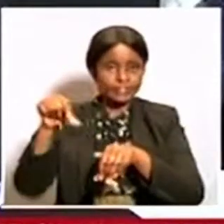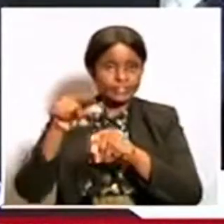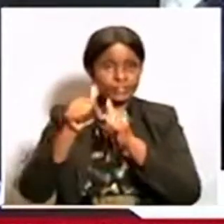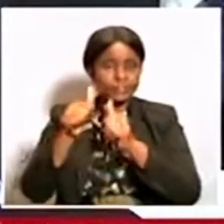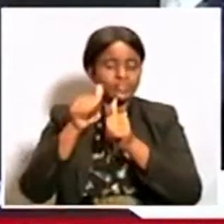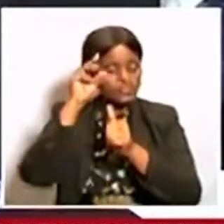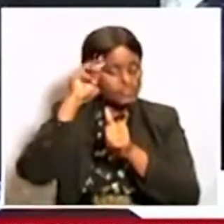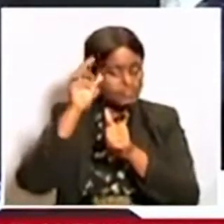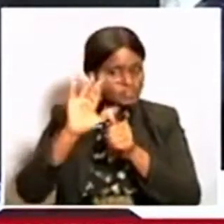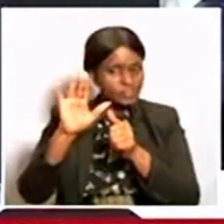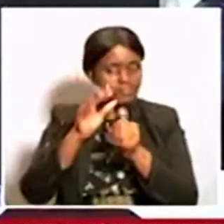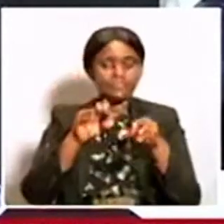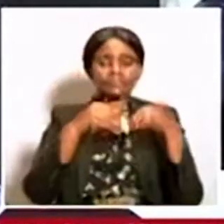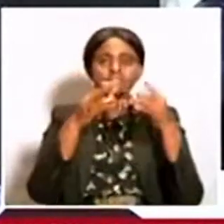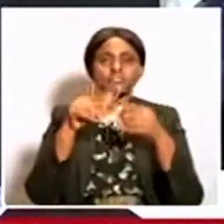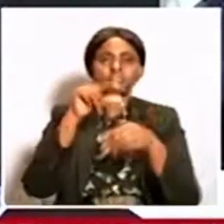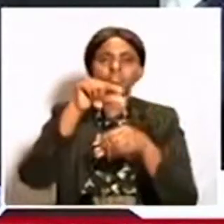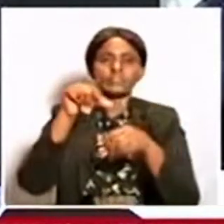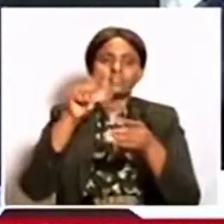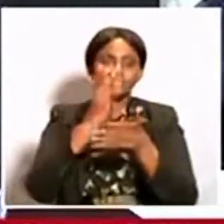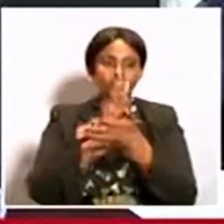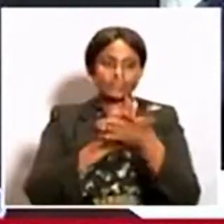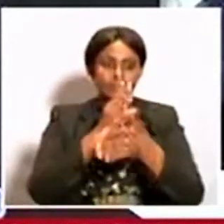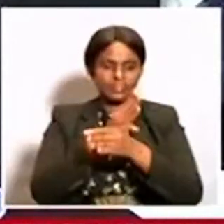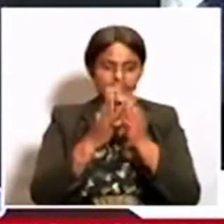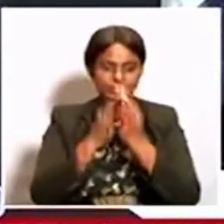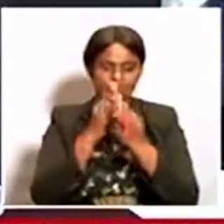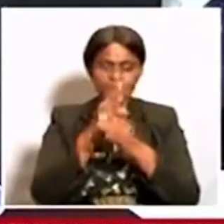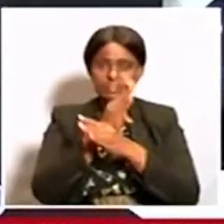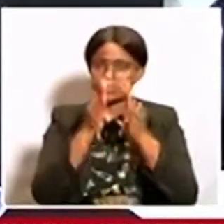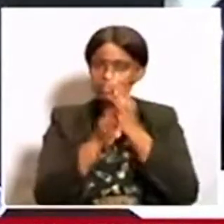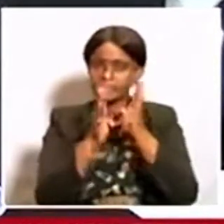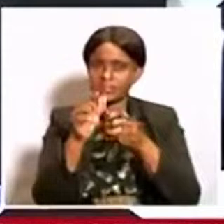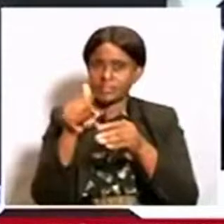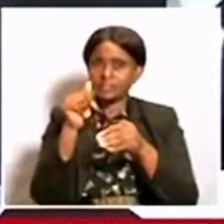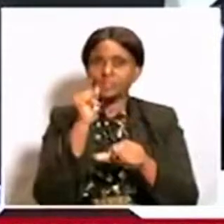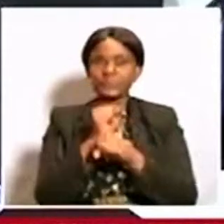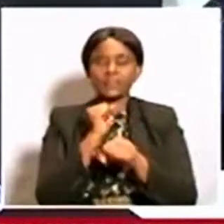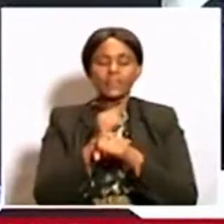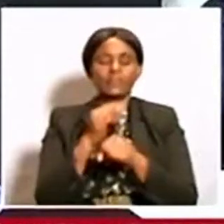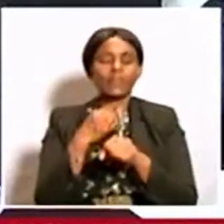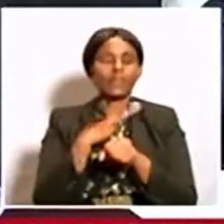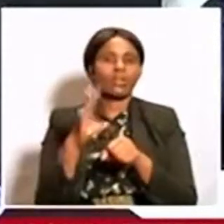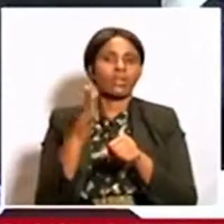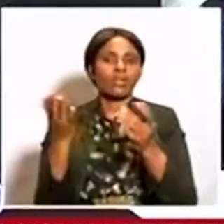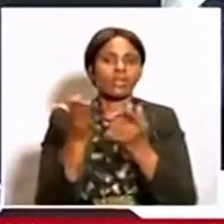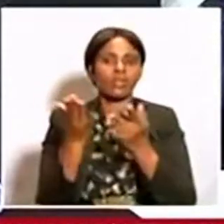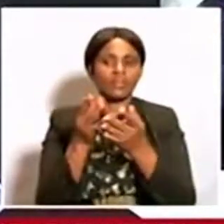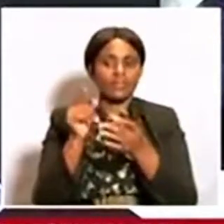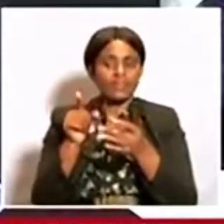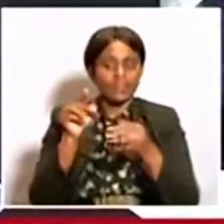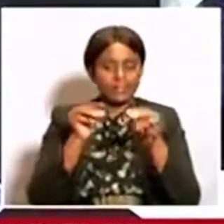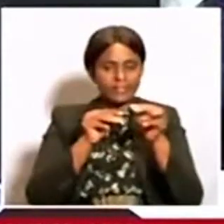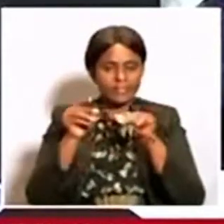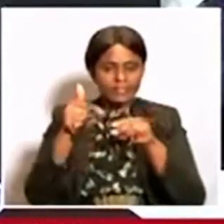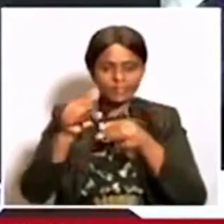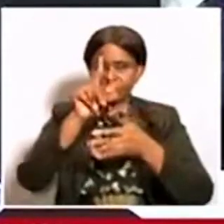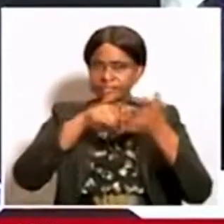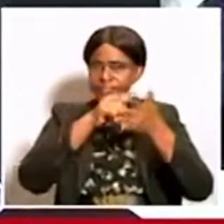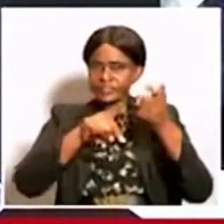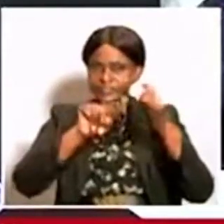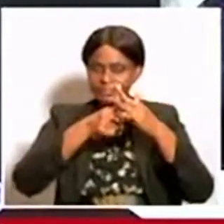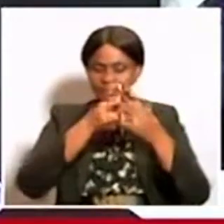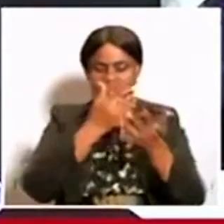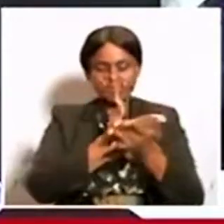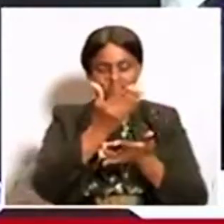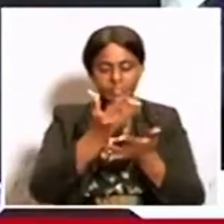the CDF quarterly. Some contractors, Chair, underperformed and management had terminated the contracts and start the